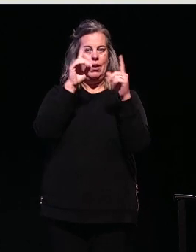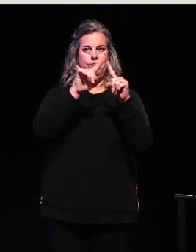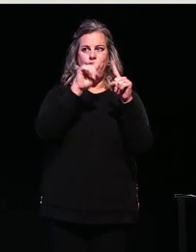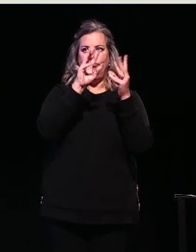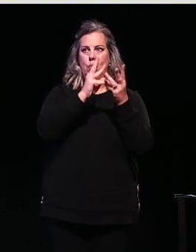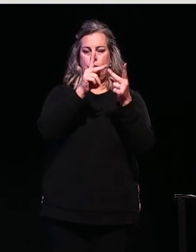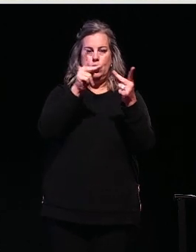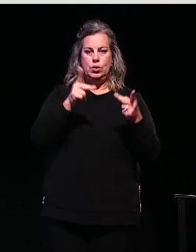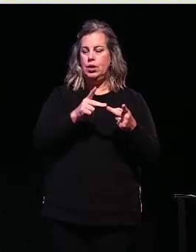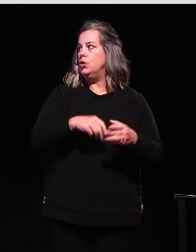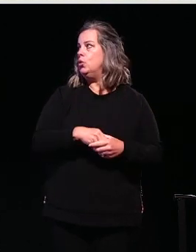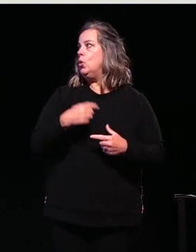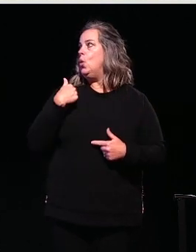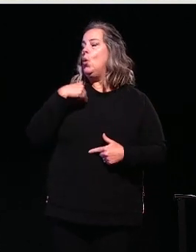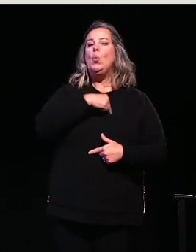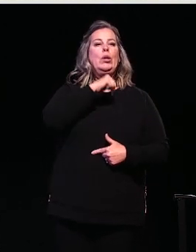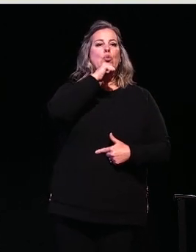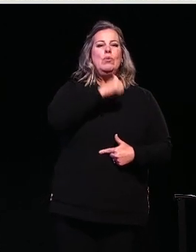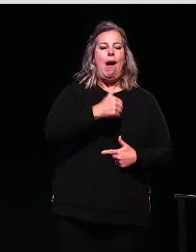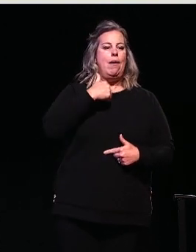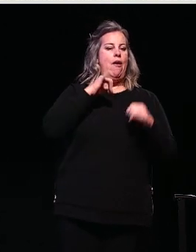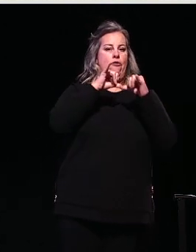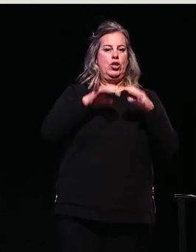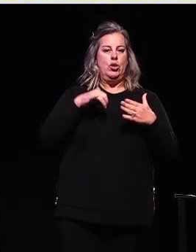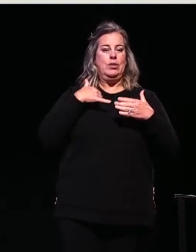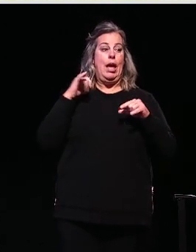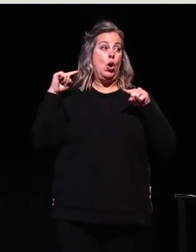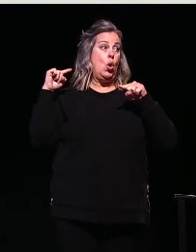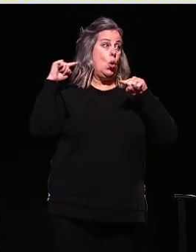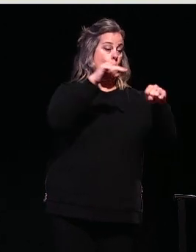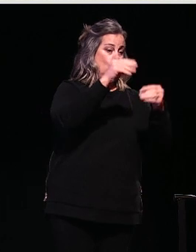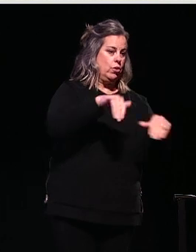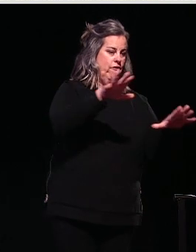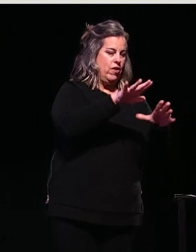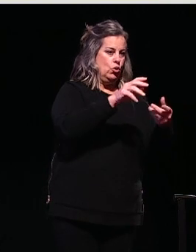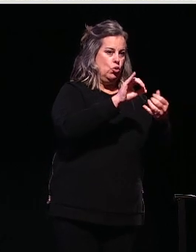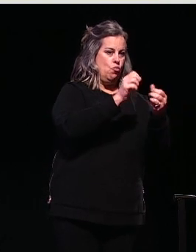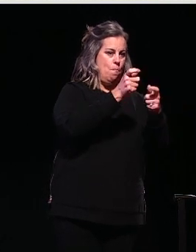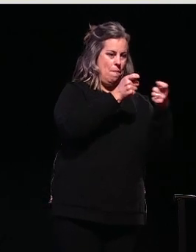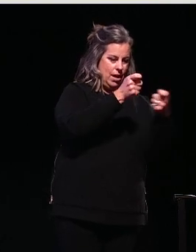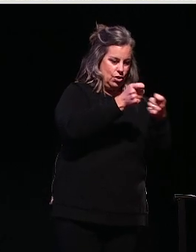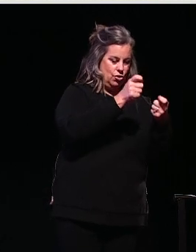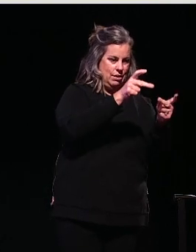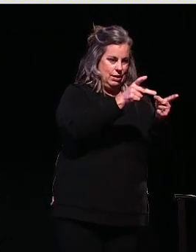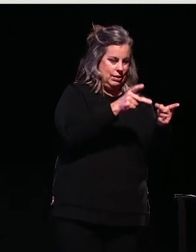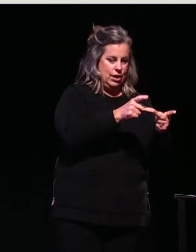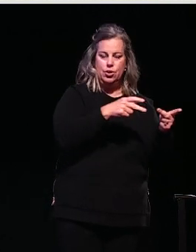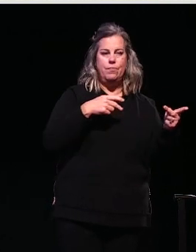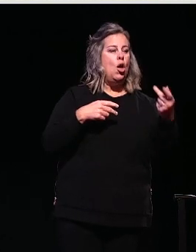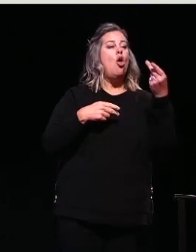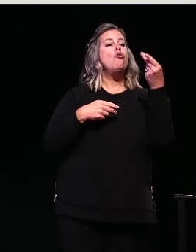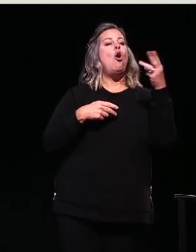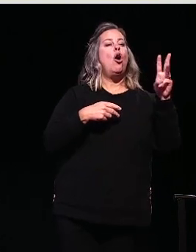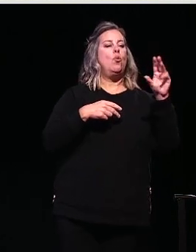solution. We do not have engineers that go to the field to manage the stations. Hardware companies already do that. They built those relationships.